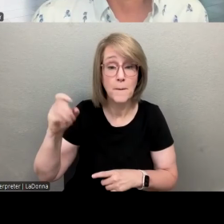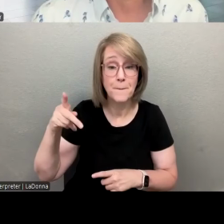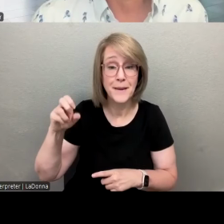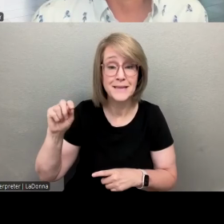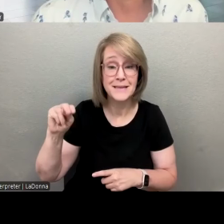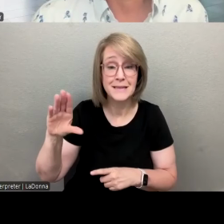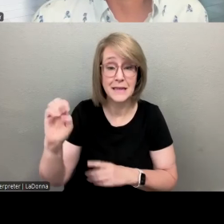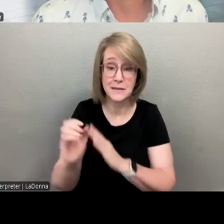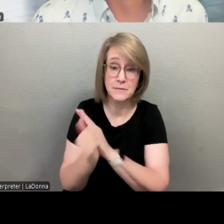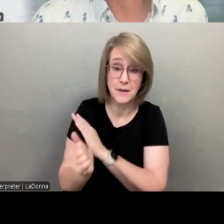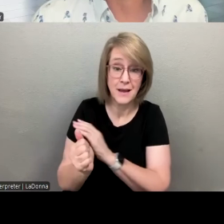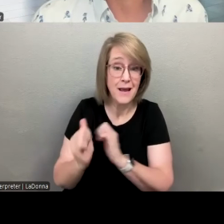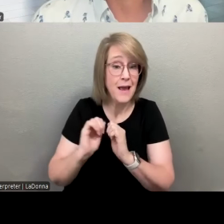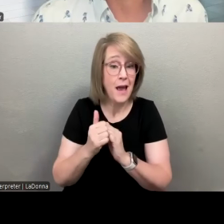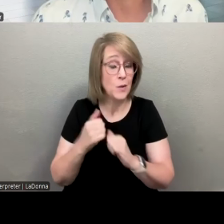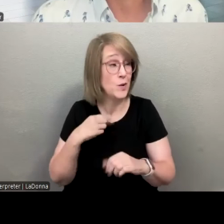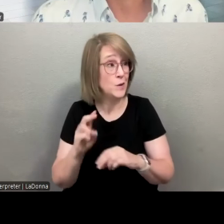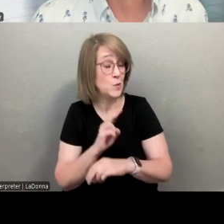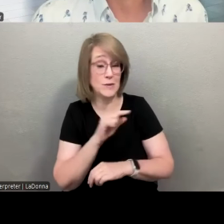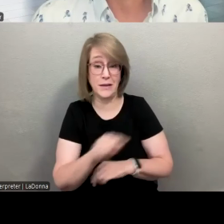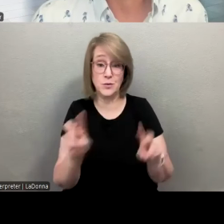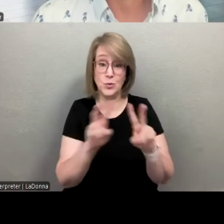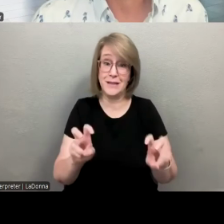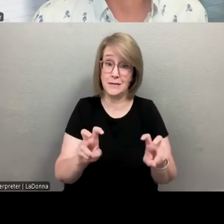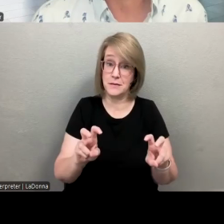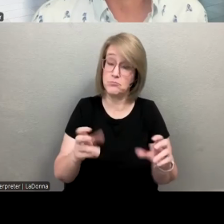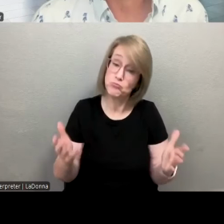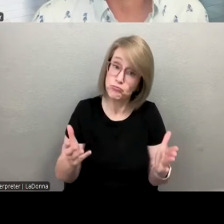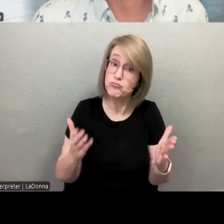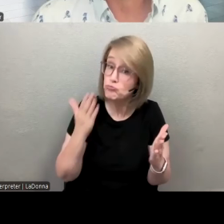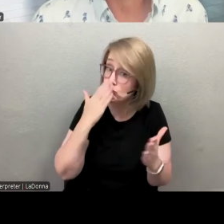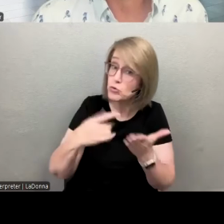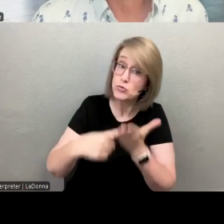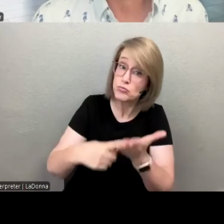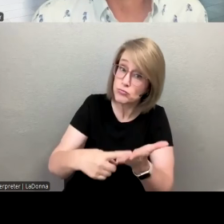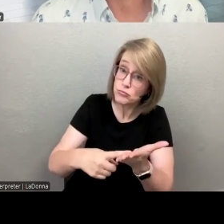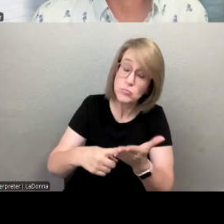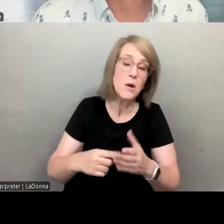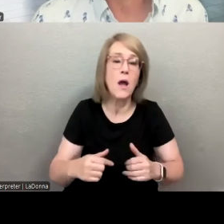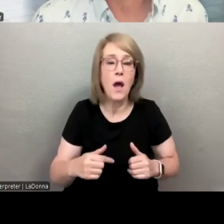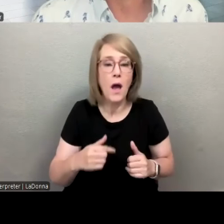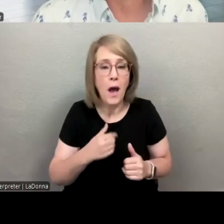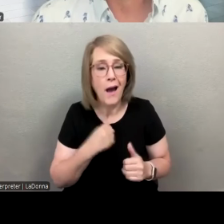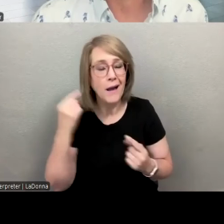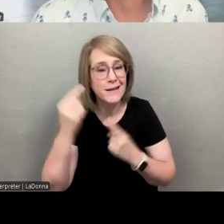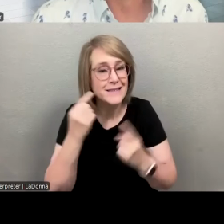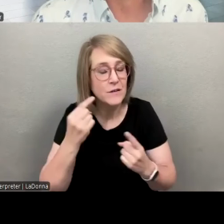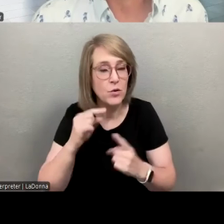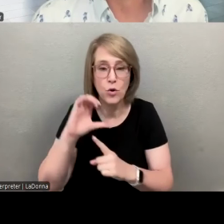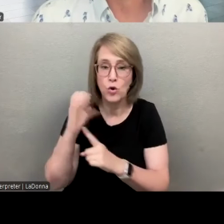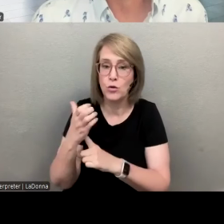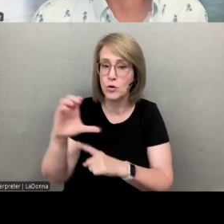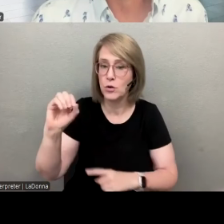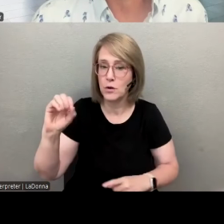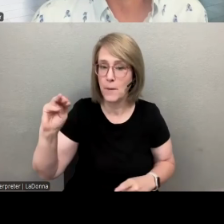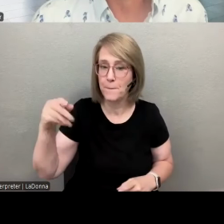and debate to be had there. I tend to think of cultural competence as a skill like other skills that can be measured. And one of